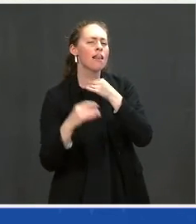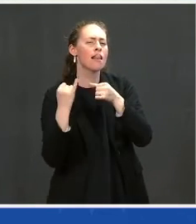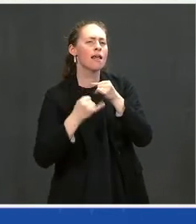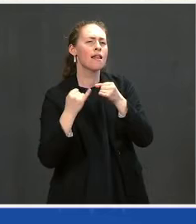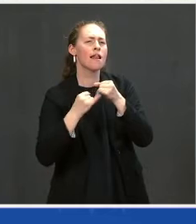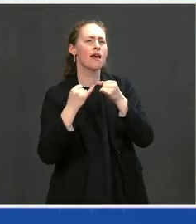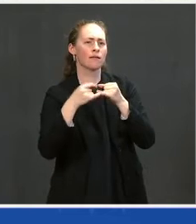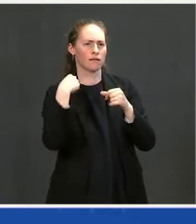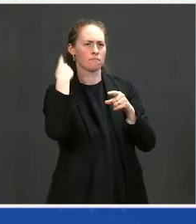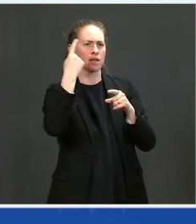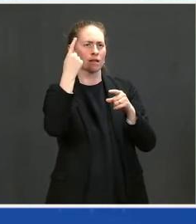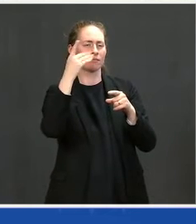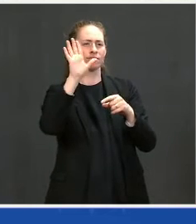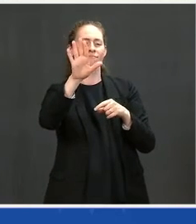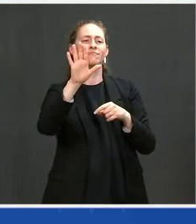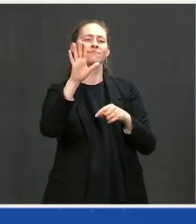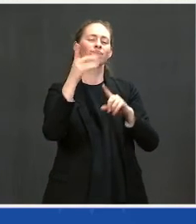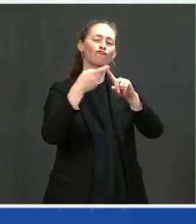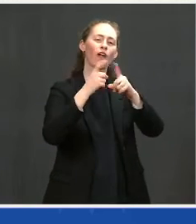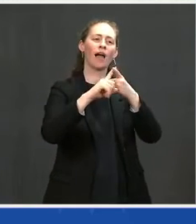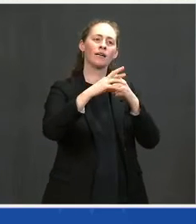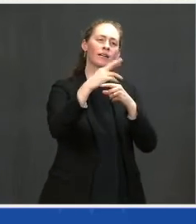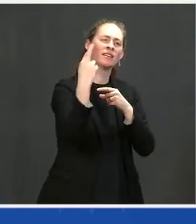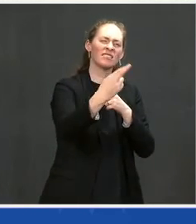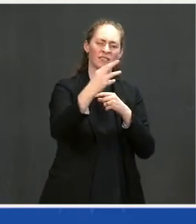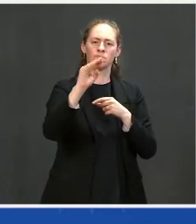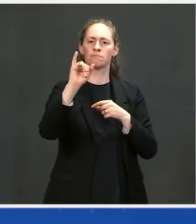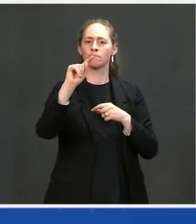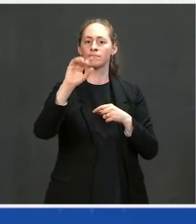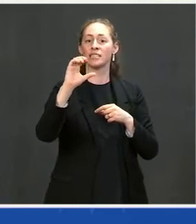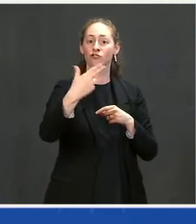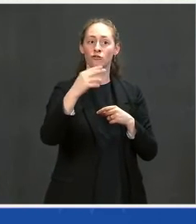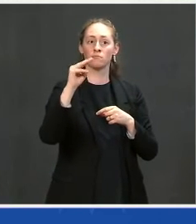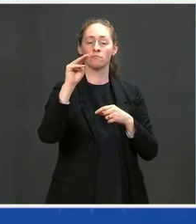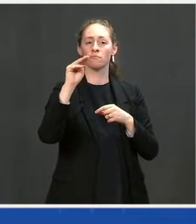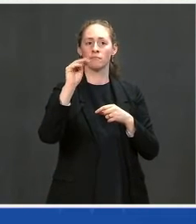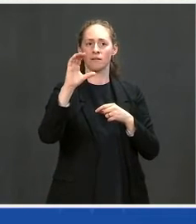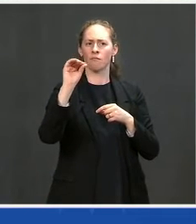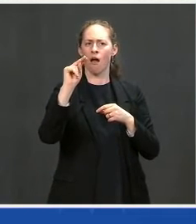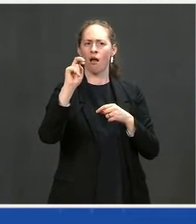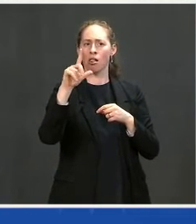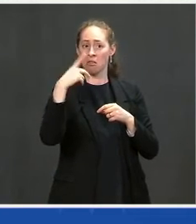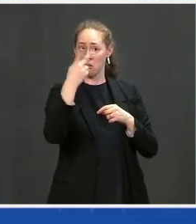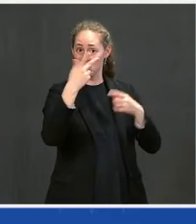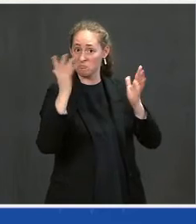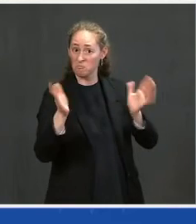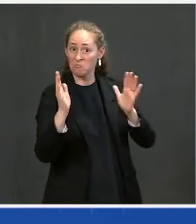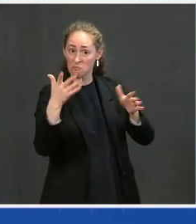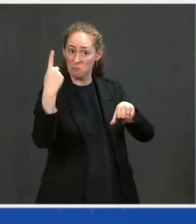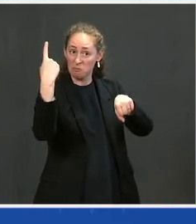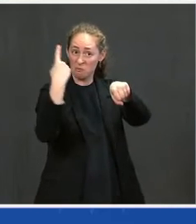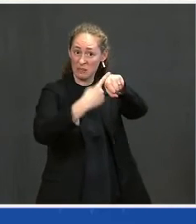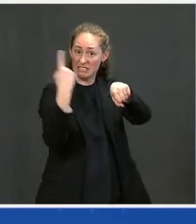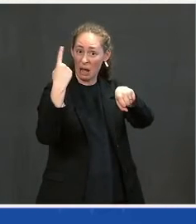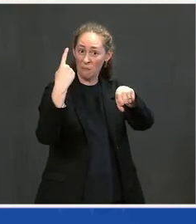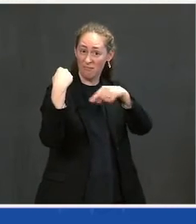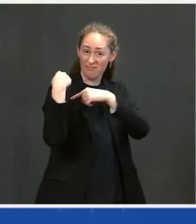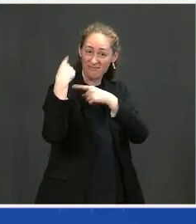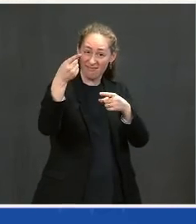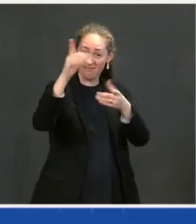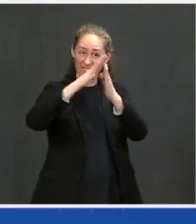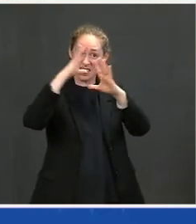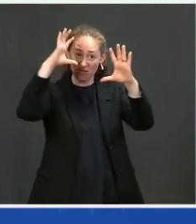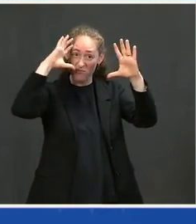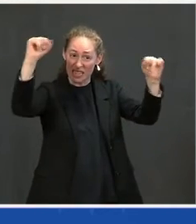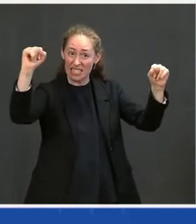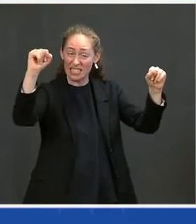only spoken to each other once since you took office, and that you have moved far left since taking office. Do